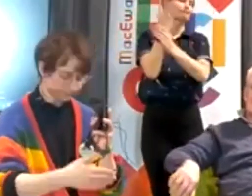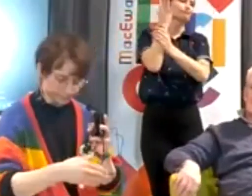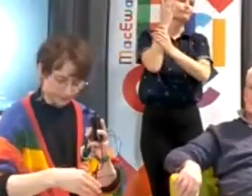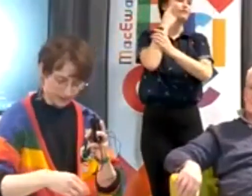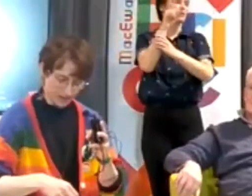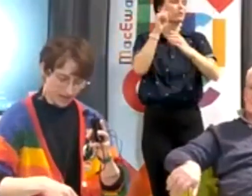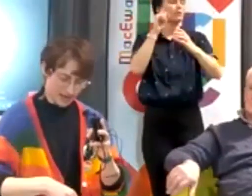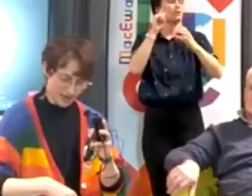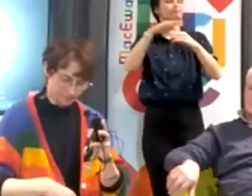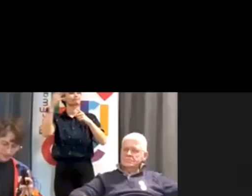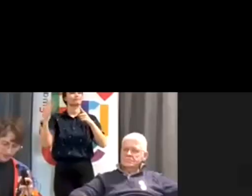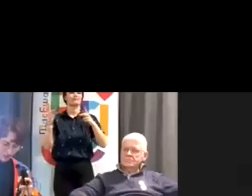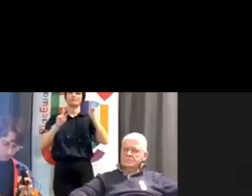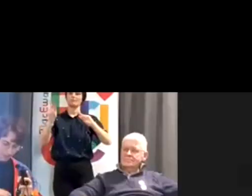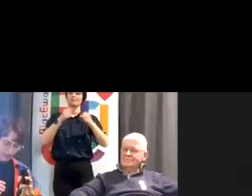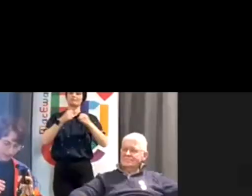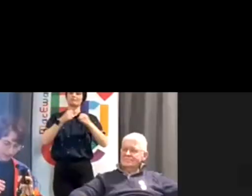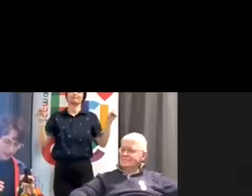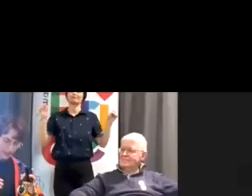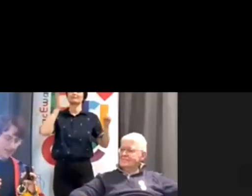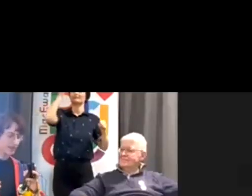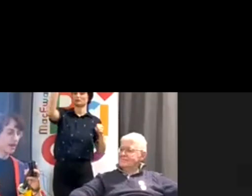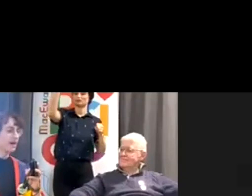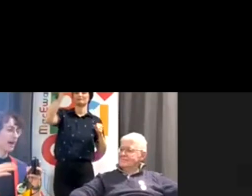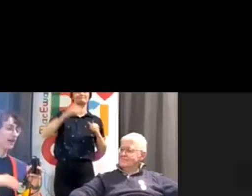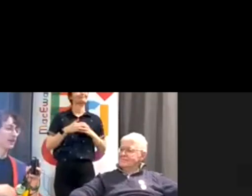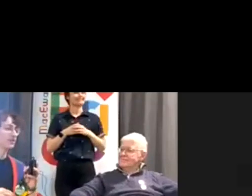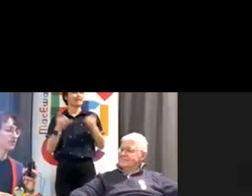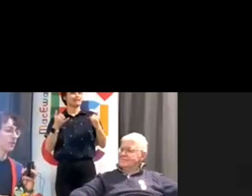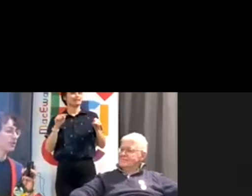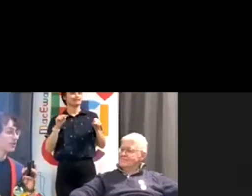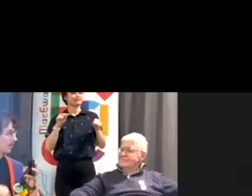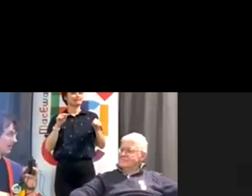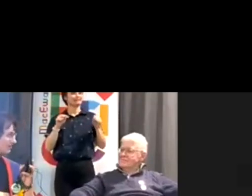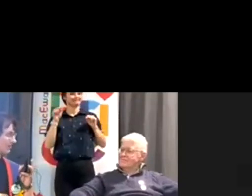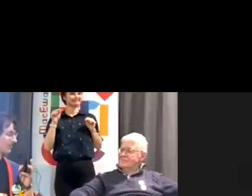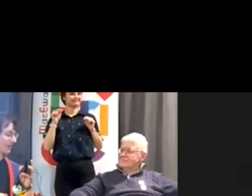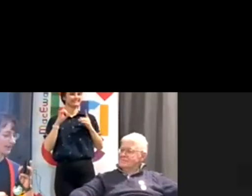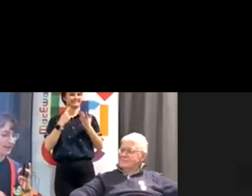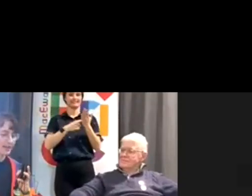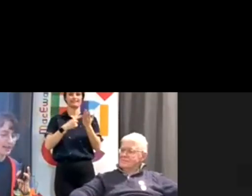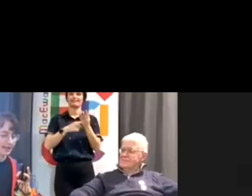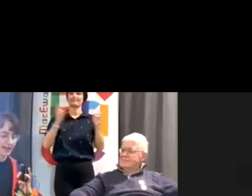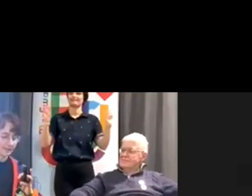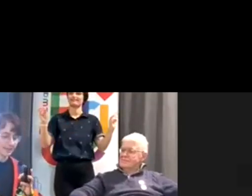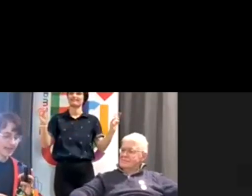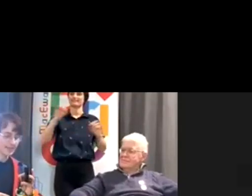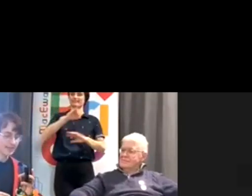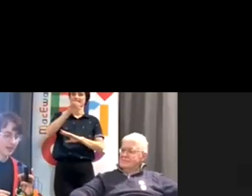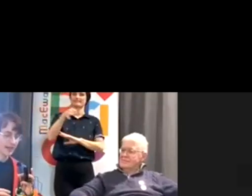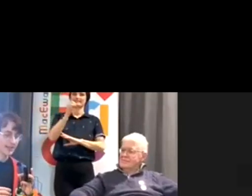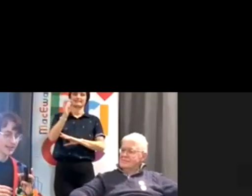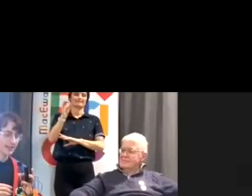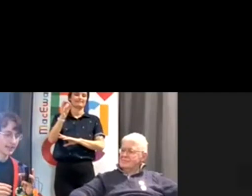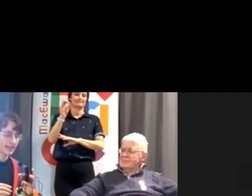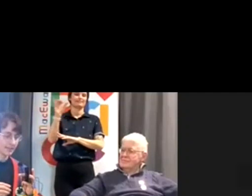future. So we're gonna kind of hop back into joy for a little bit. And